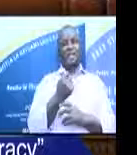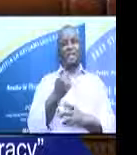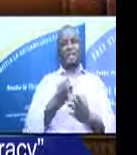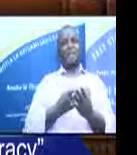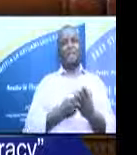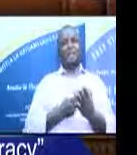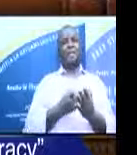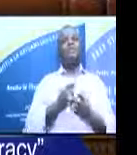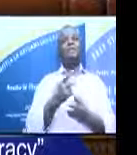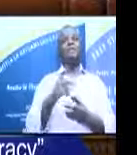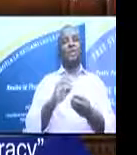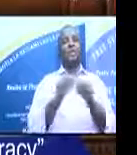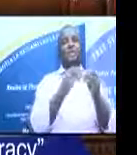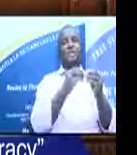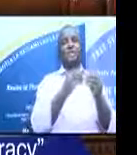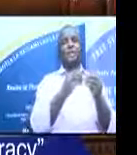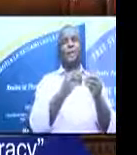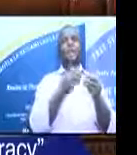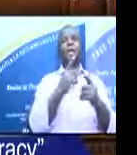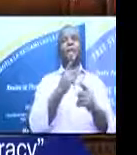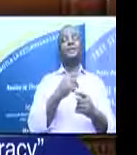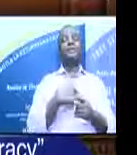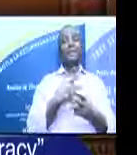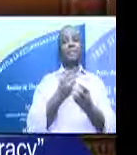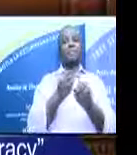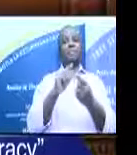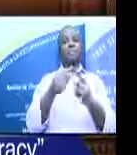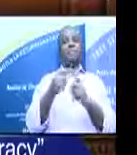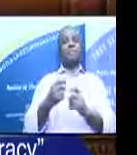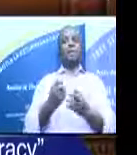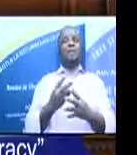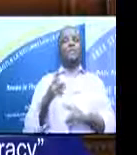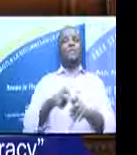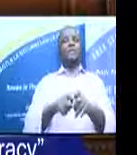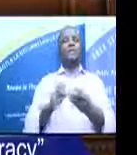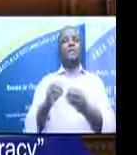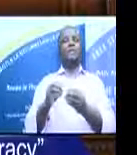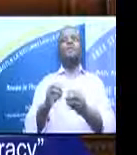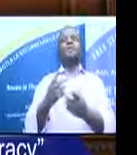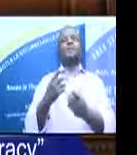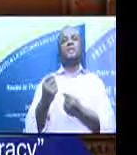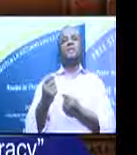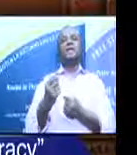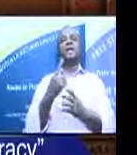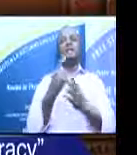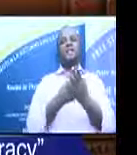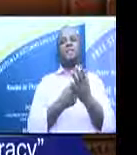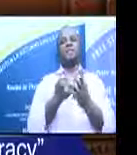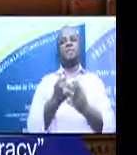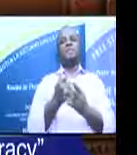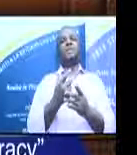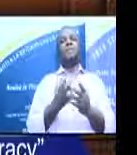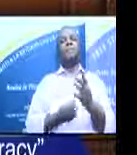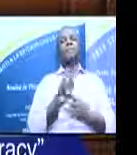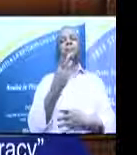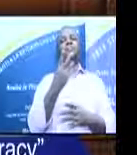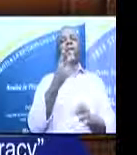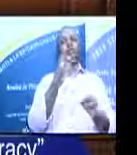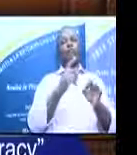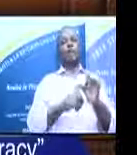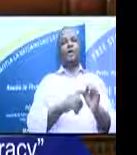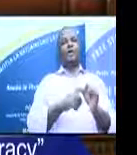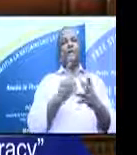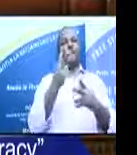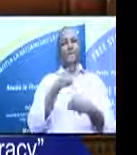were corrected, but the uncorrected material statements resulted in the financial statements receiving a